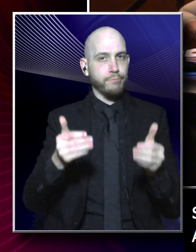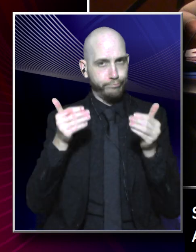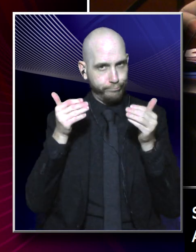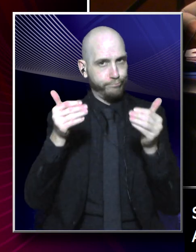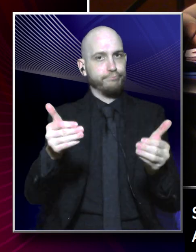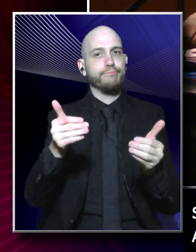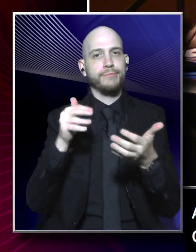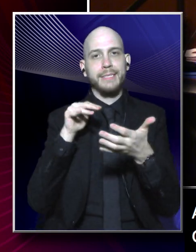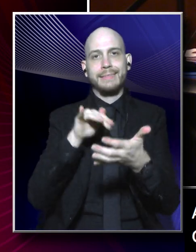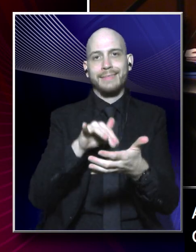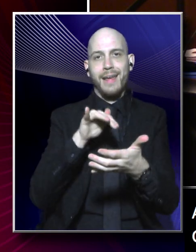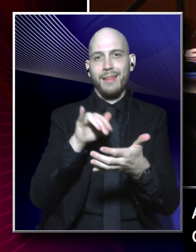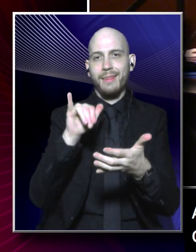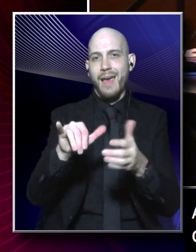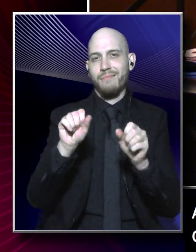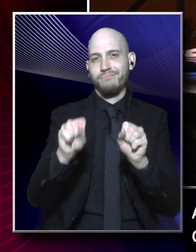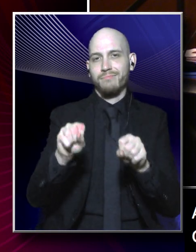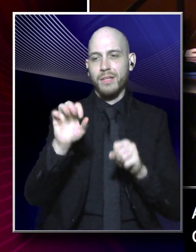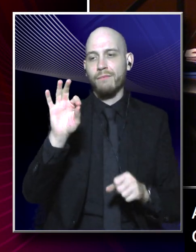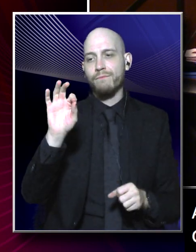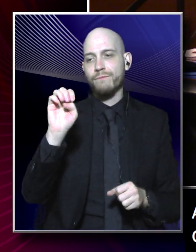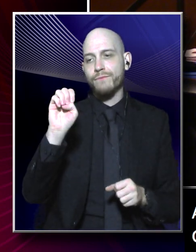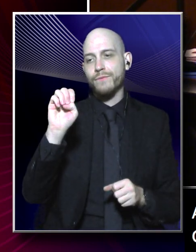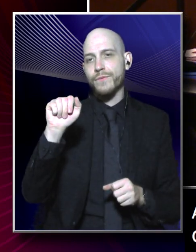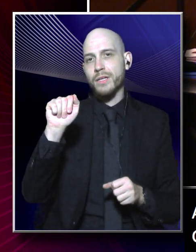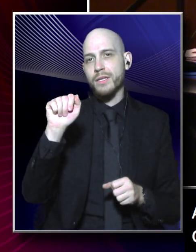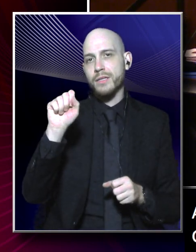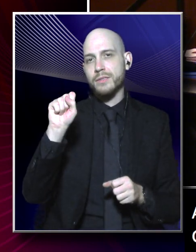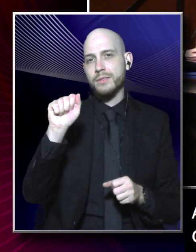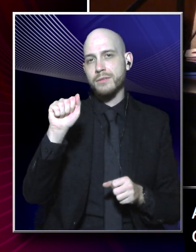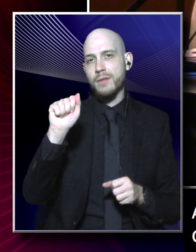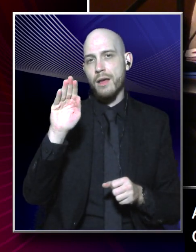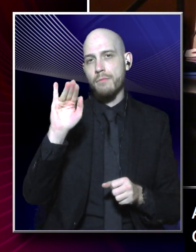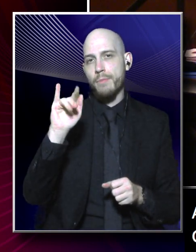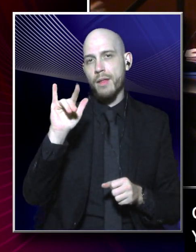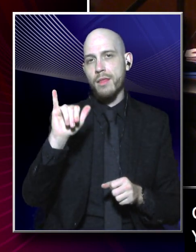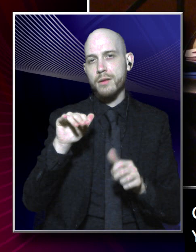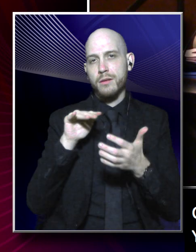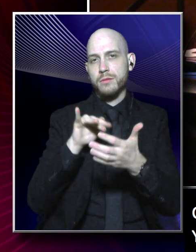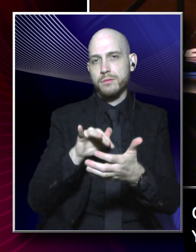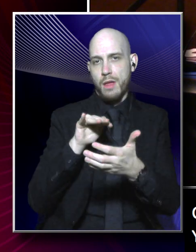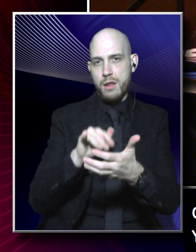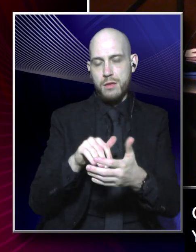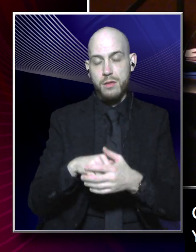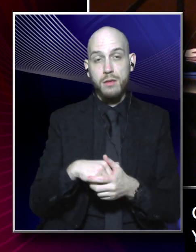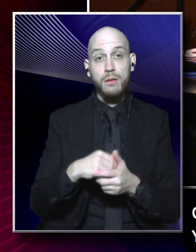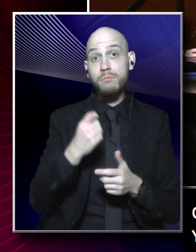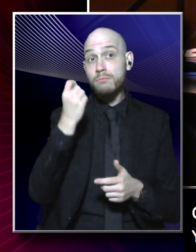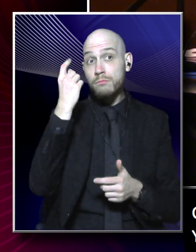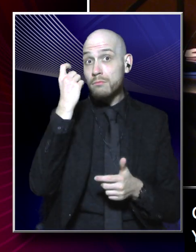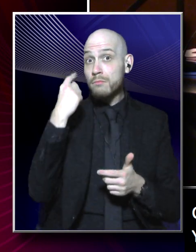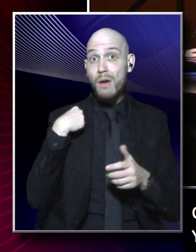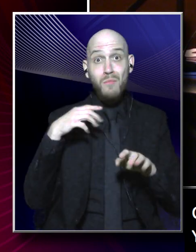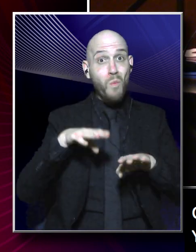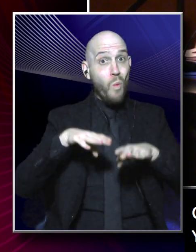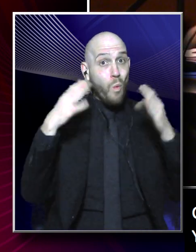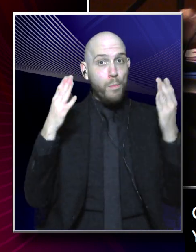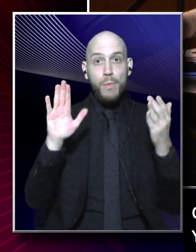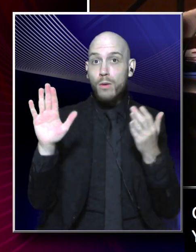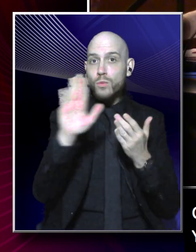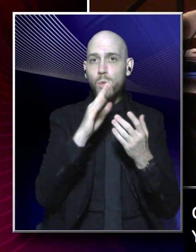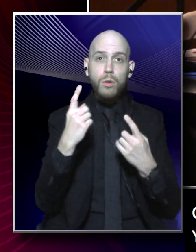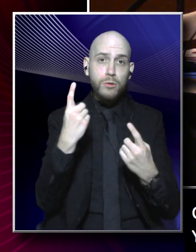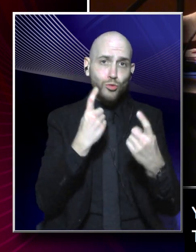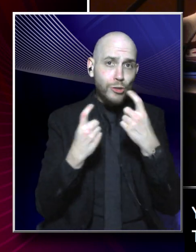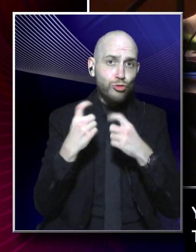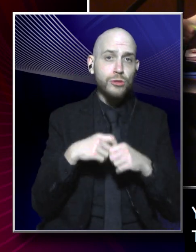study. I also welcome your questions, your feedback, your ideas, and your